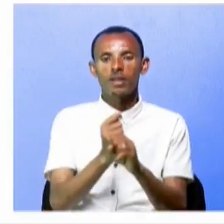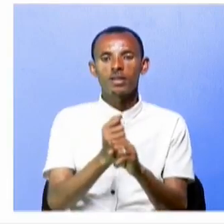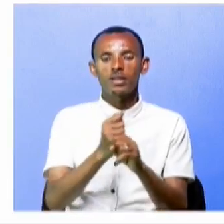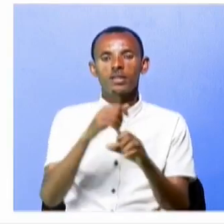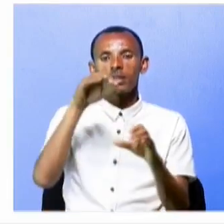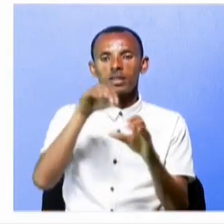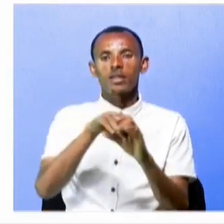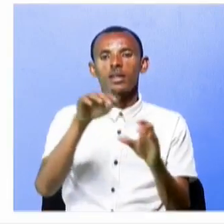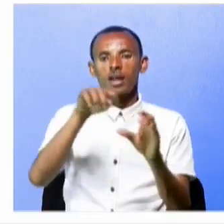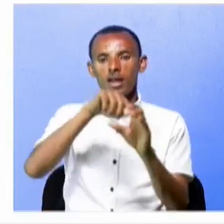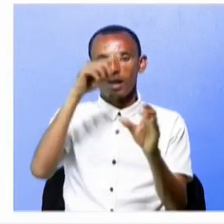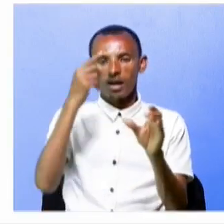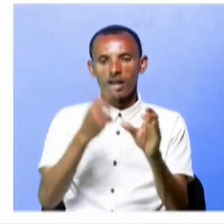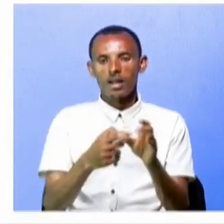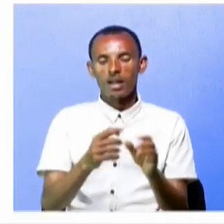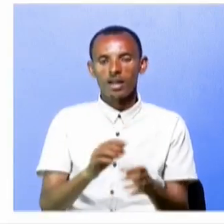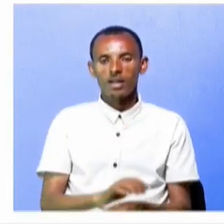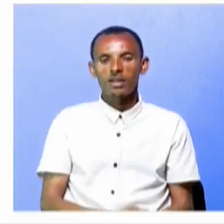angles.